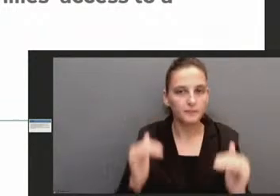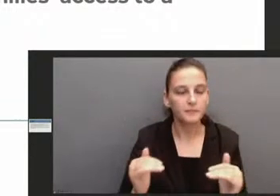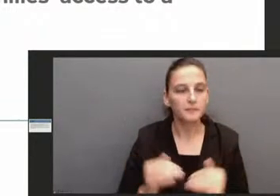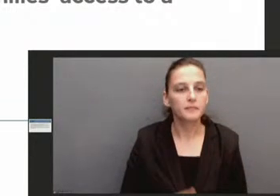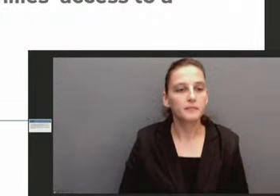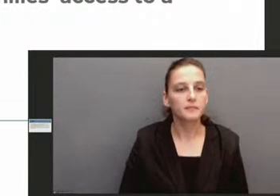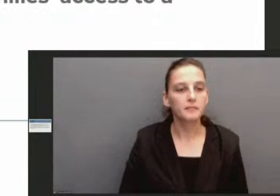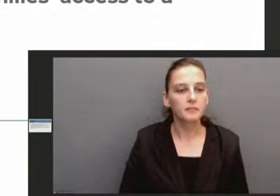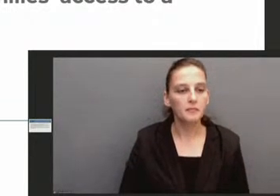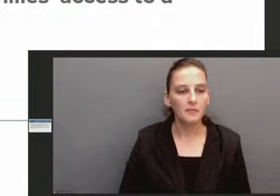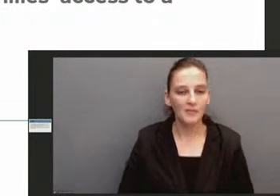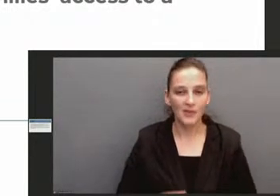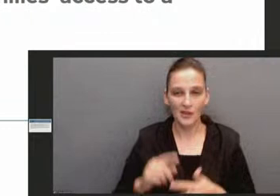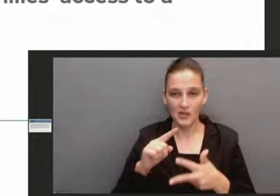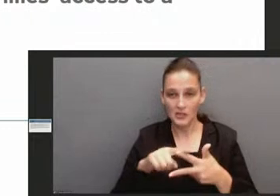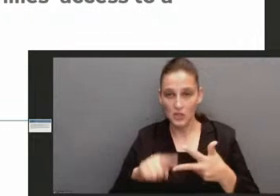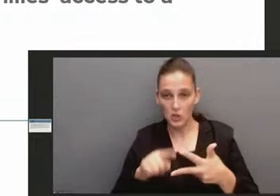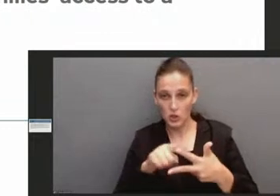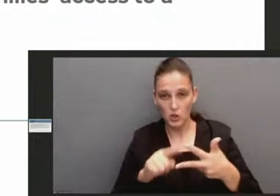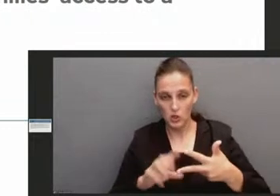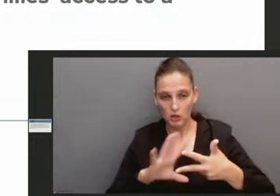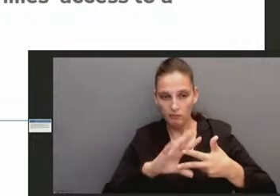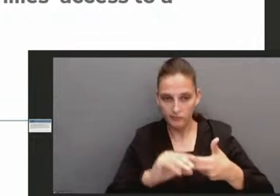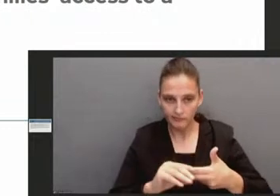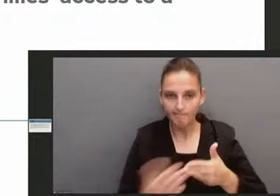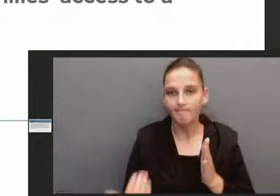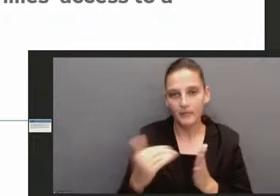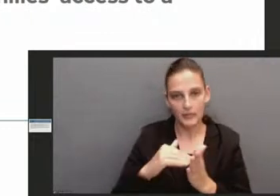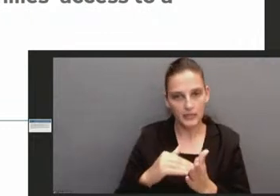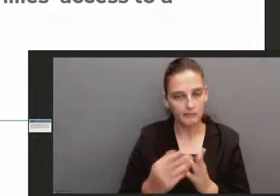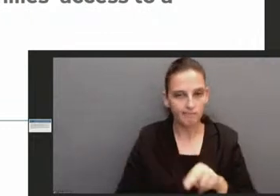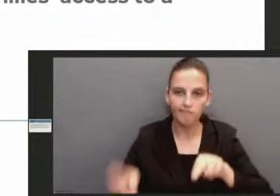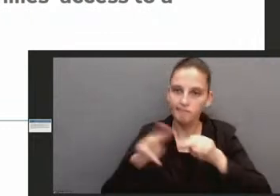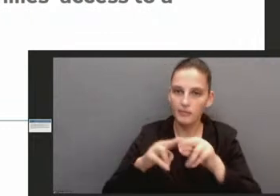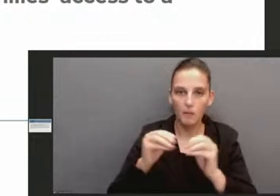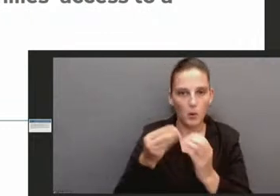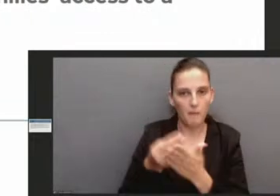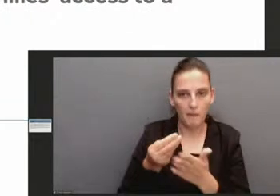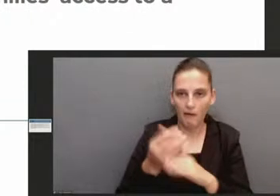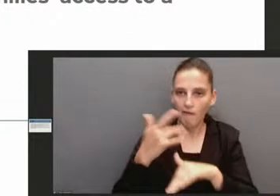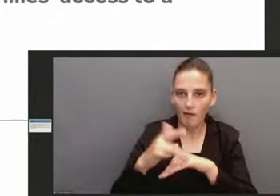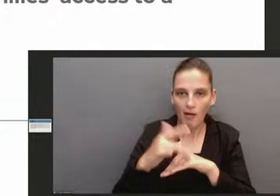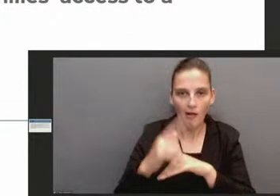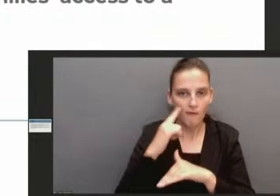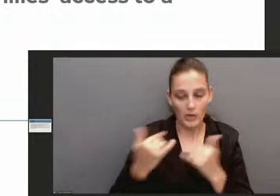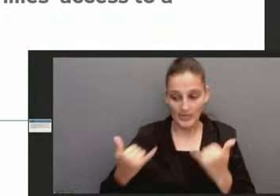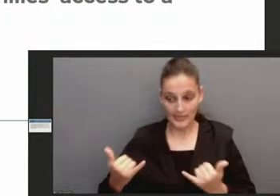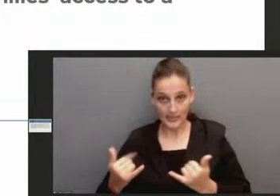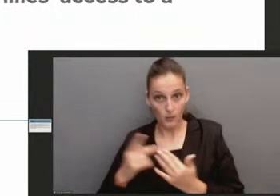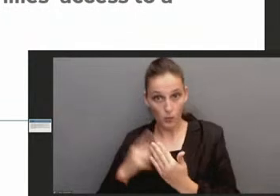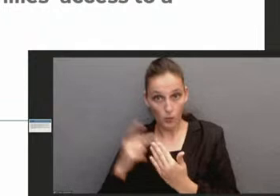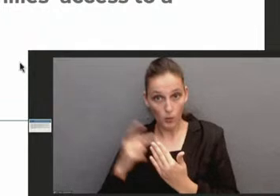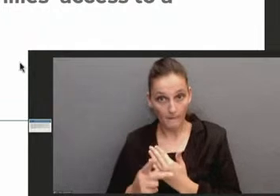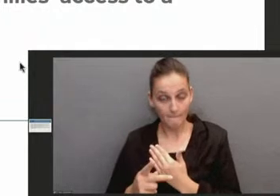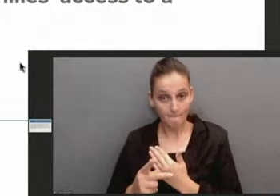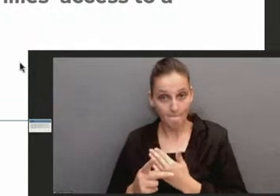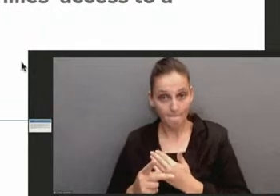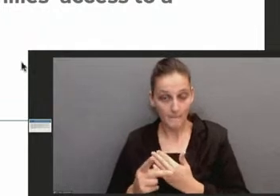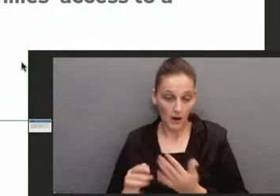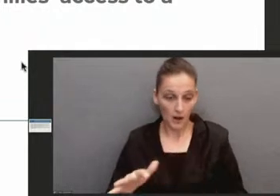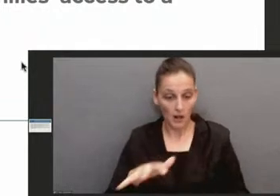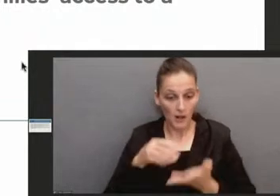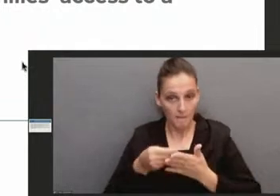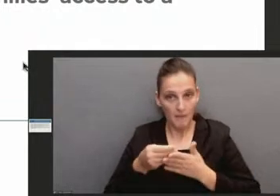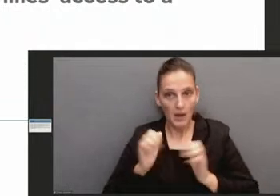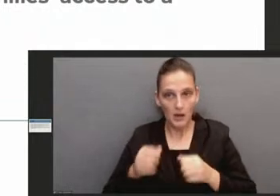the second and third is again to increase funding for existing programs, to provide the after school